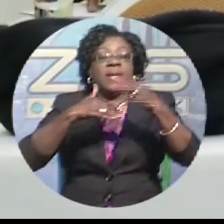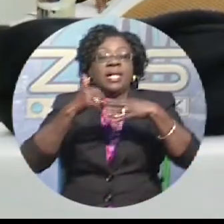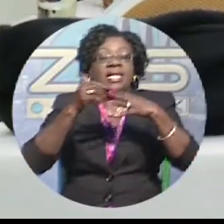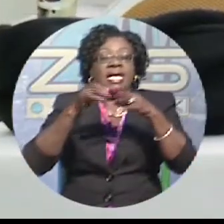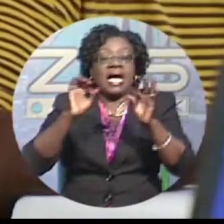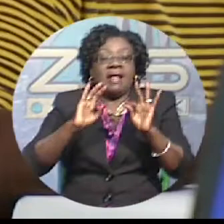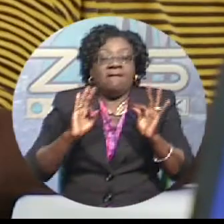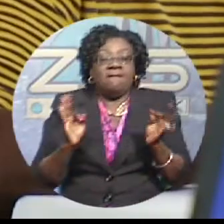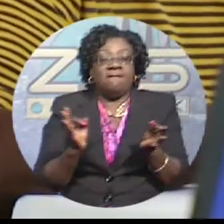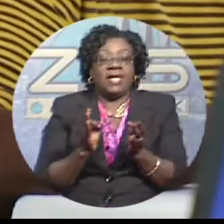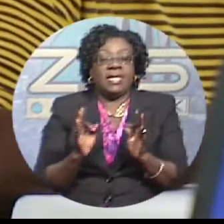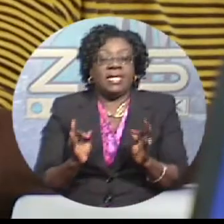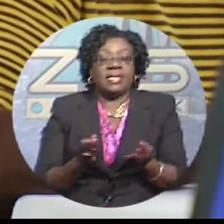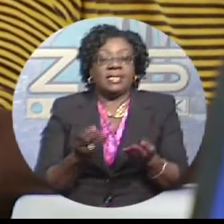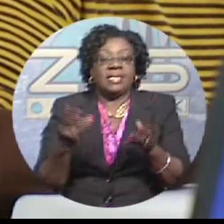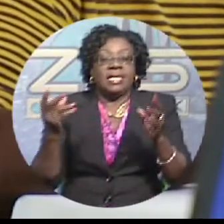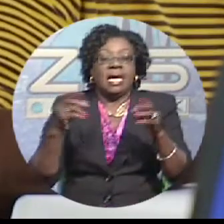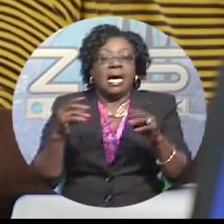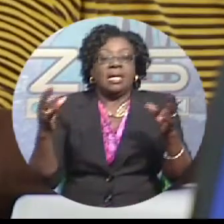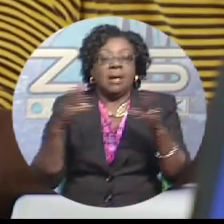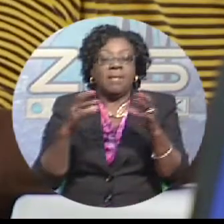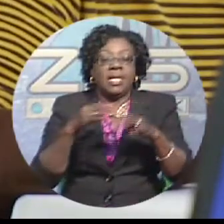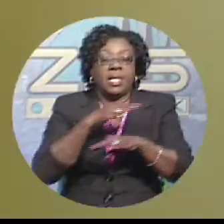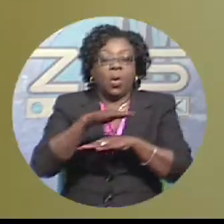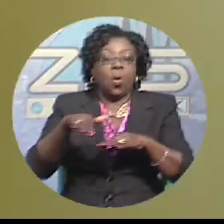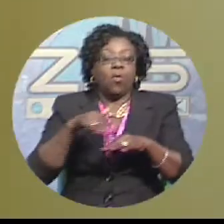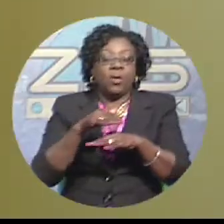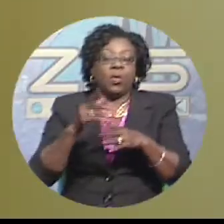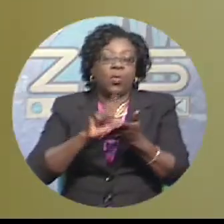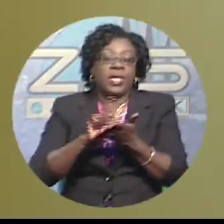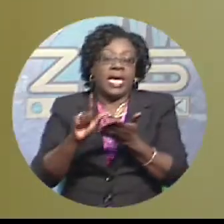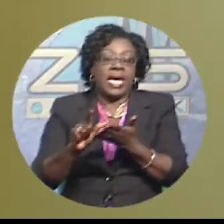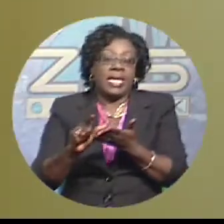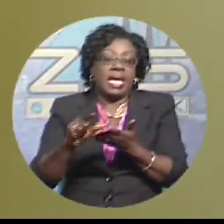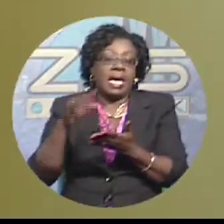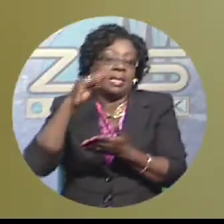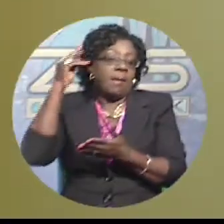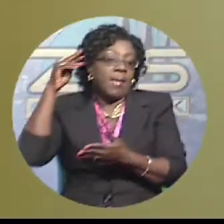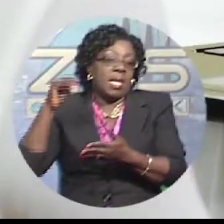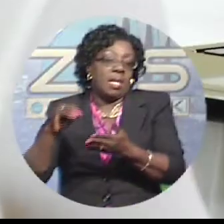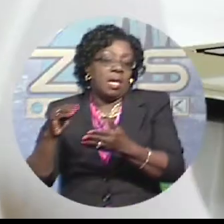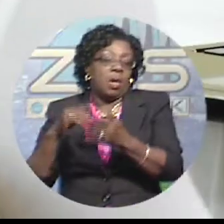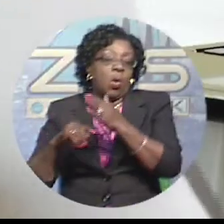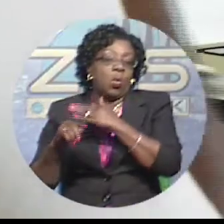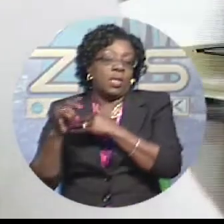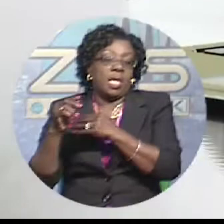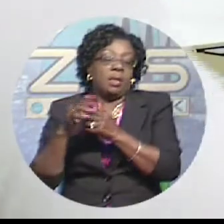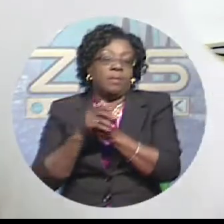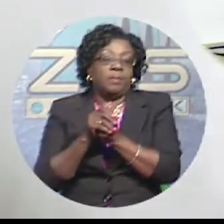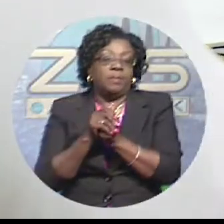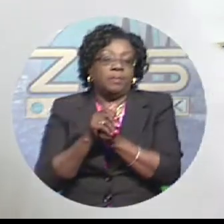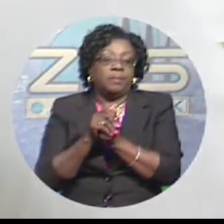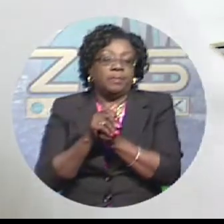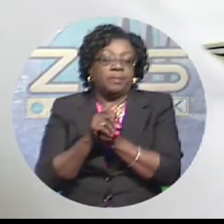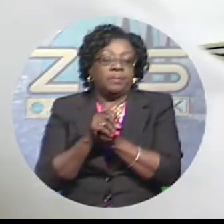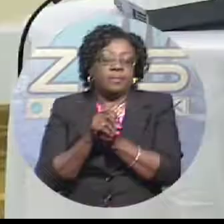a judging symposium over the weekend at the Melia Nassau Beach Resort, and the participants gained a great deal of